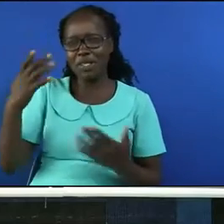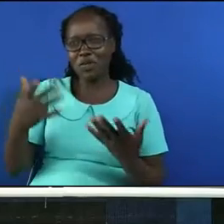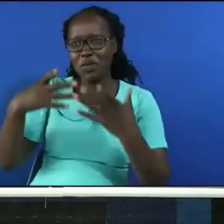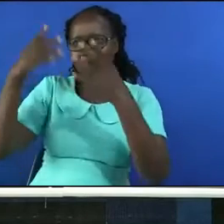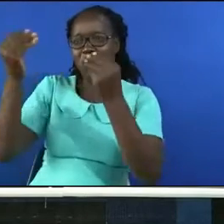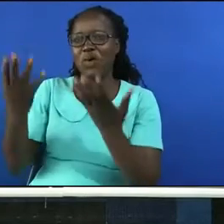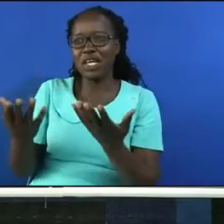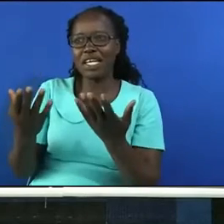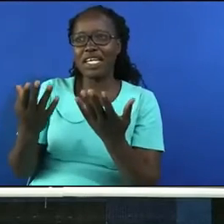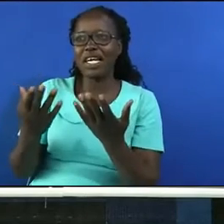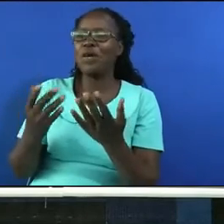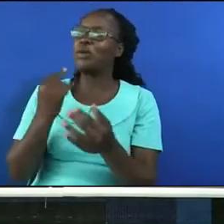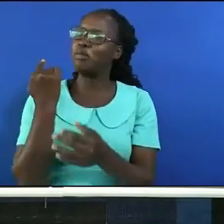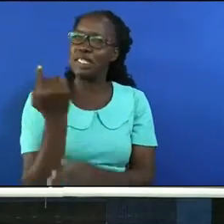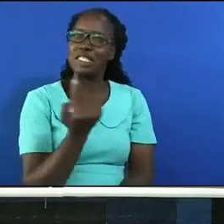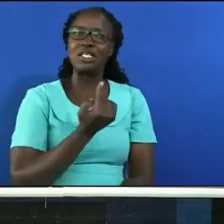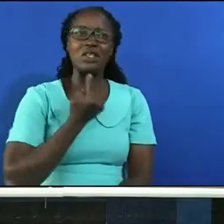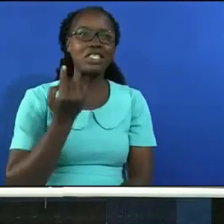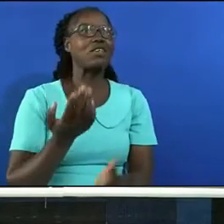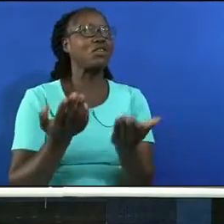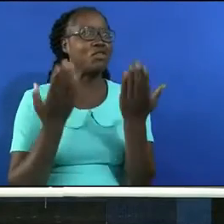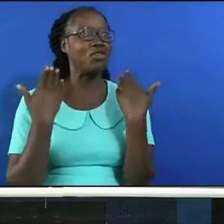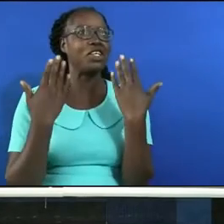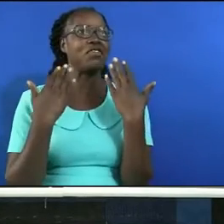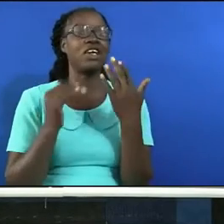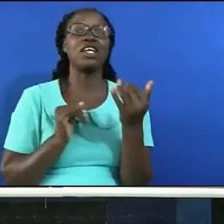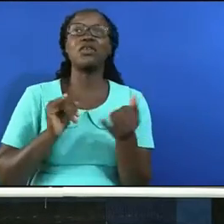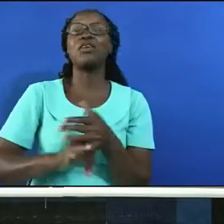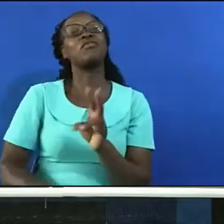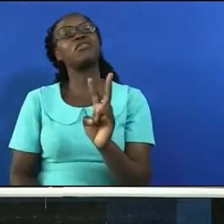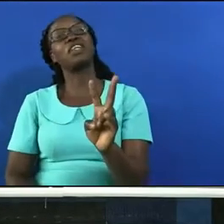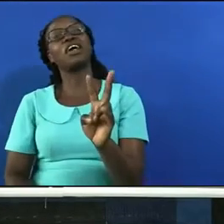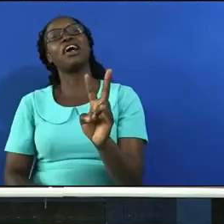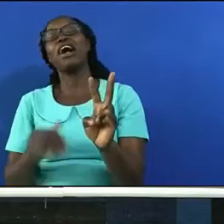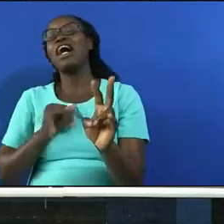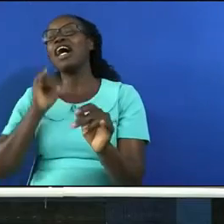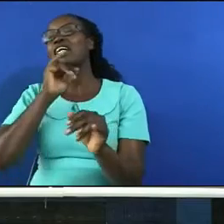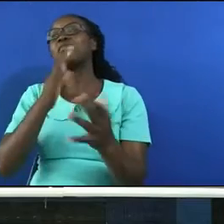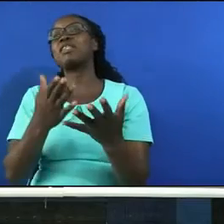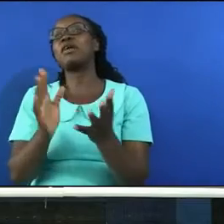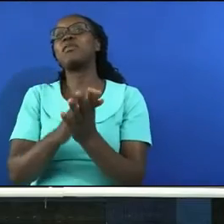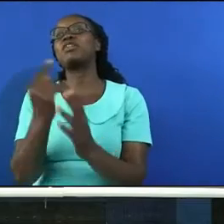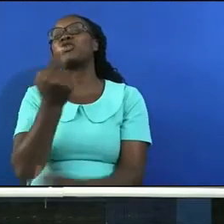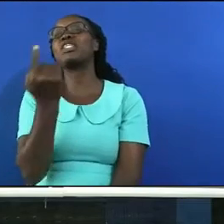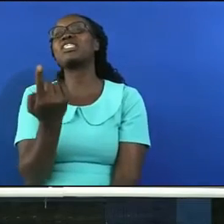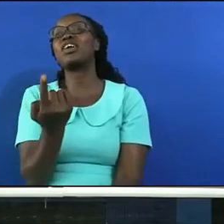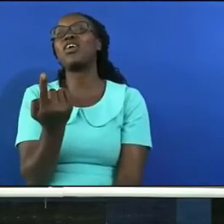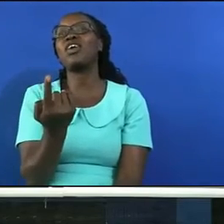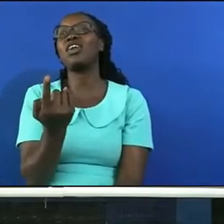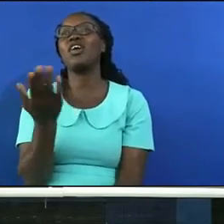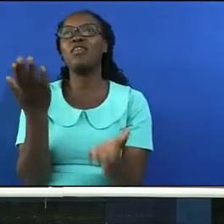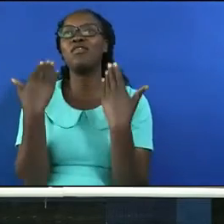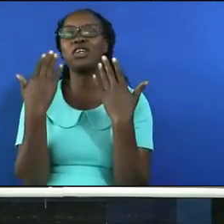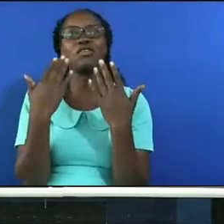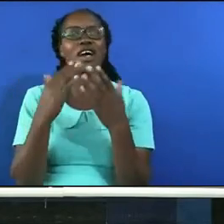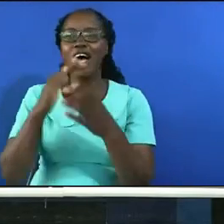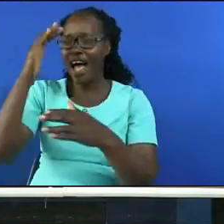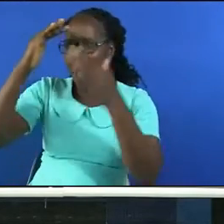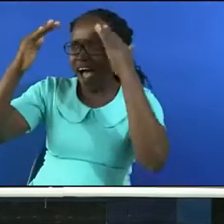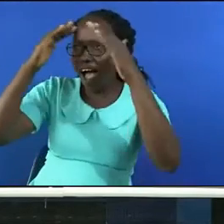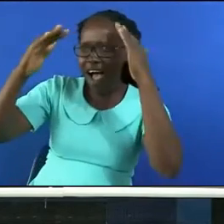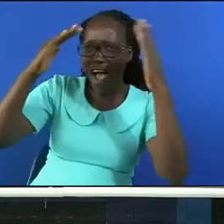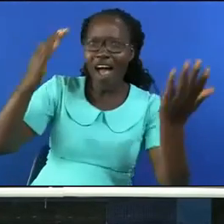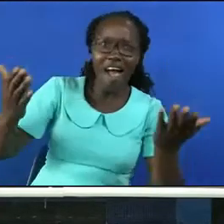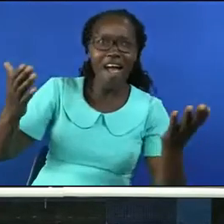are going? We will just be single forever. And your wife is there, your husband is there, but you are single forever. You meet each other.